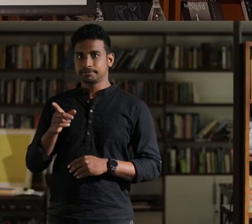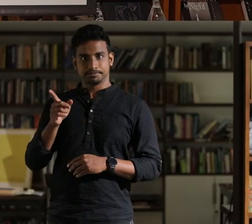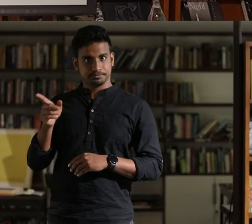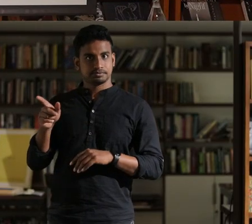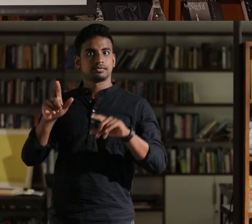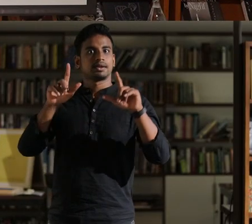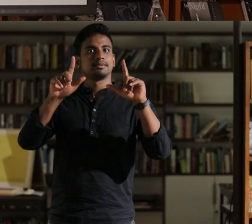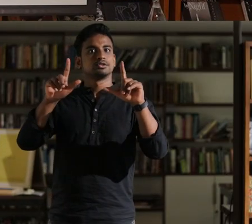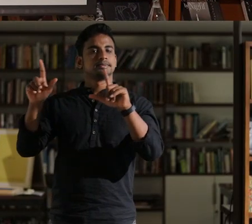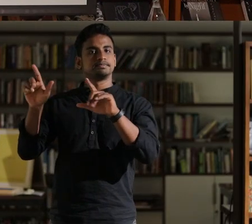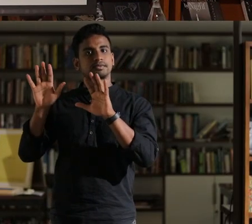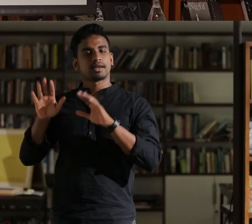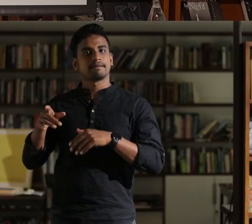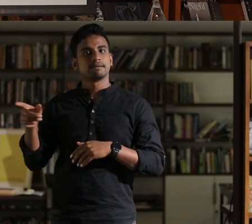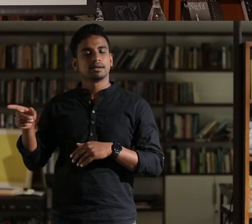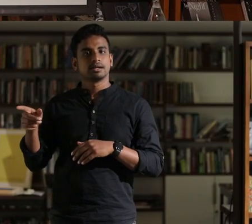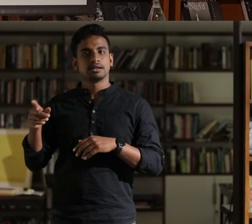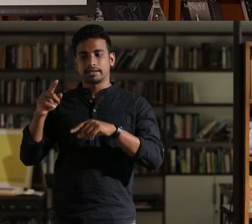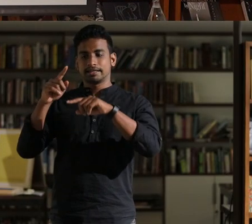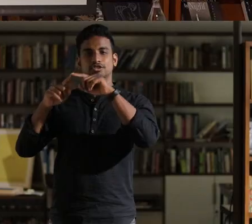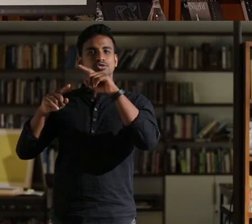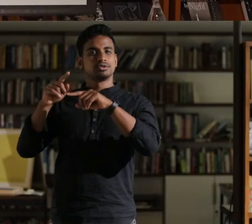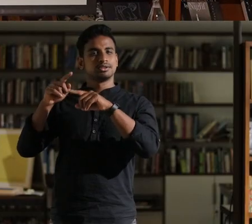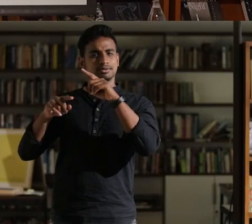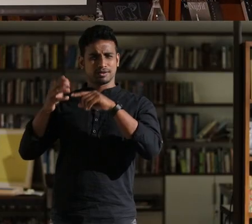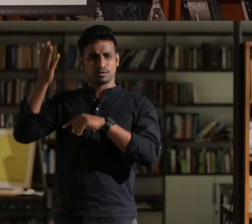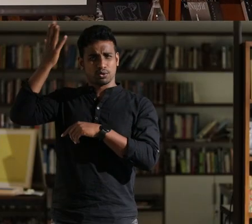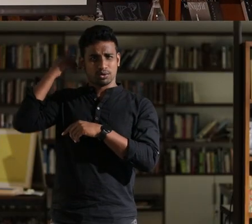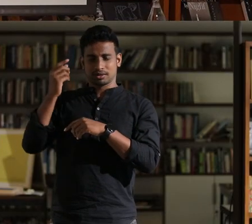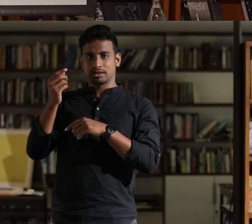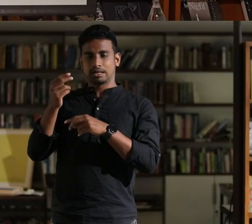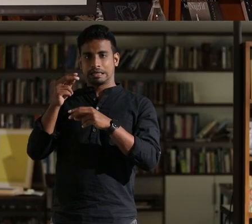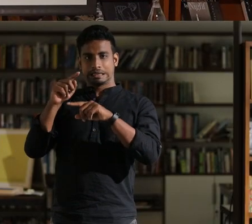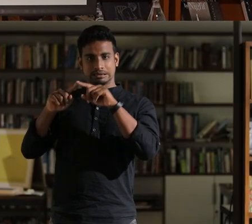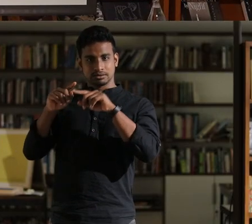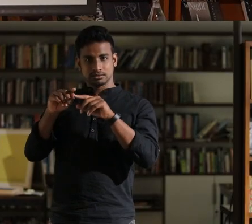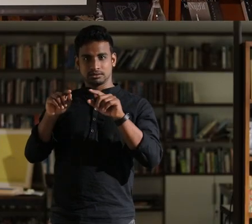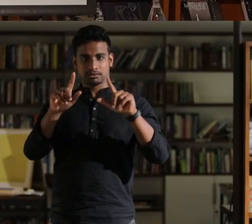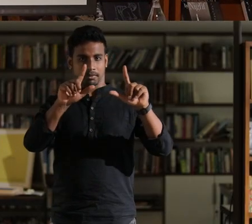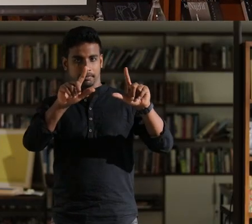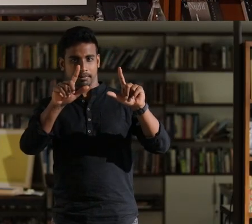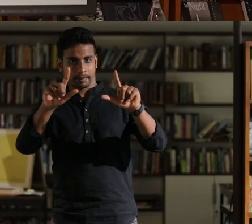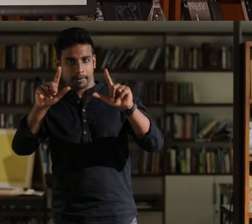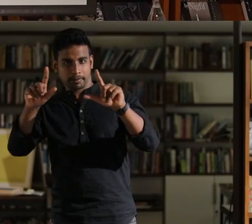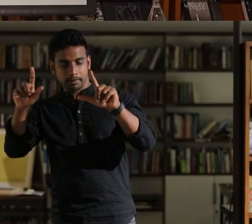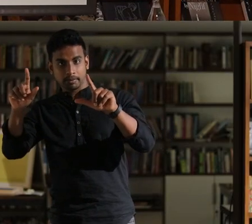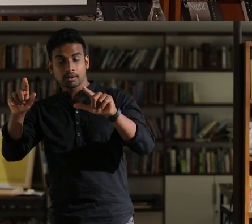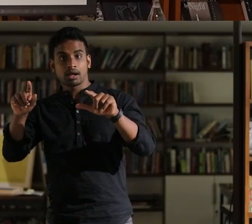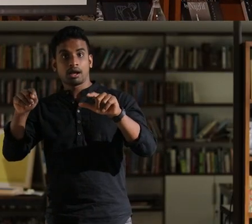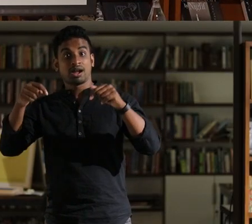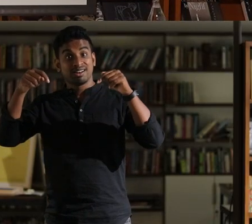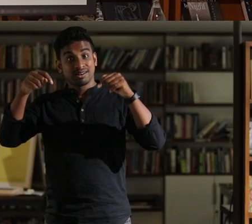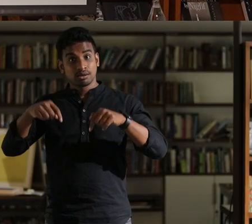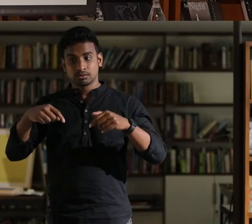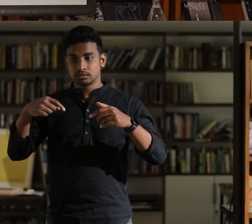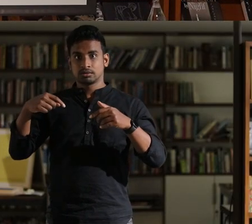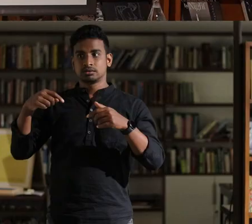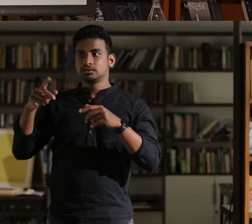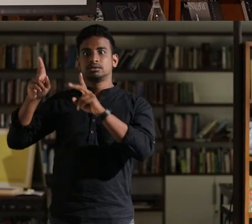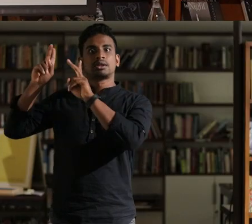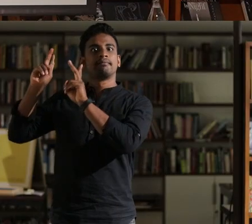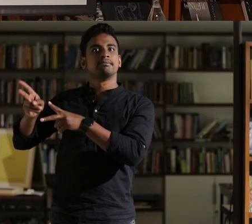it's got the history telling in it. It started out as a history museum, and it's the history telling in it is like still